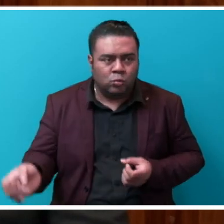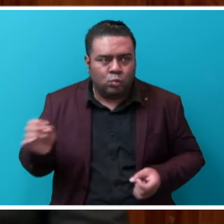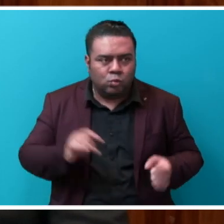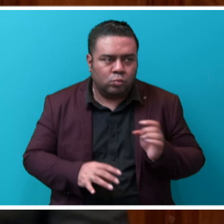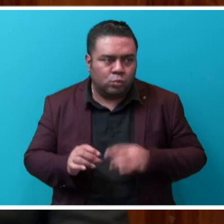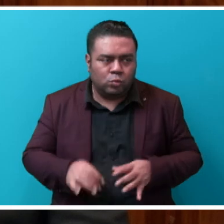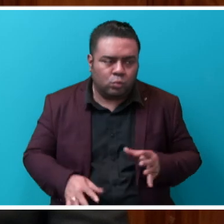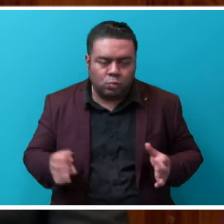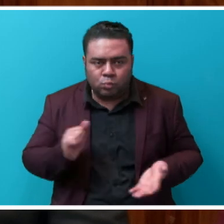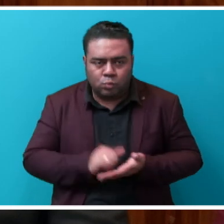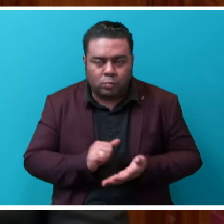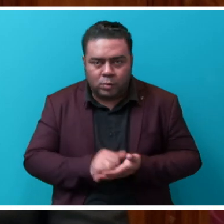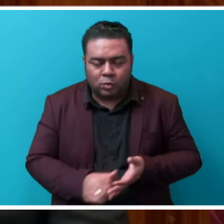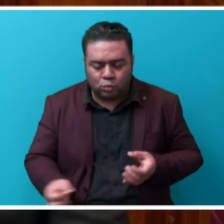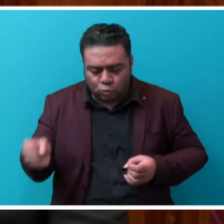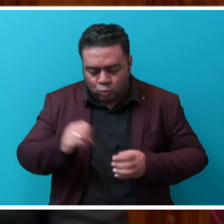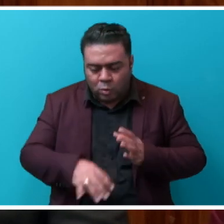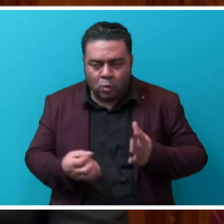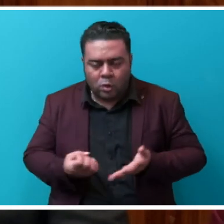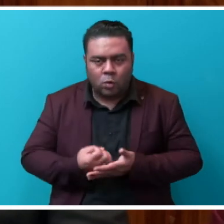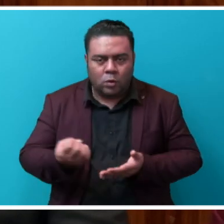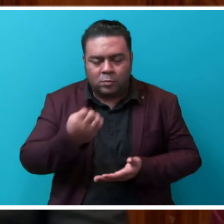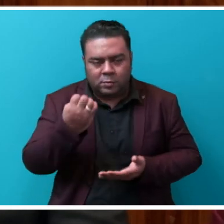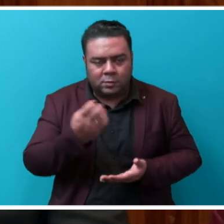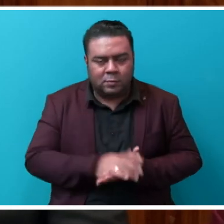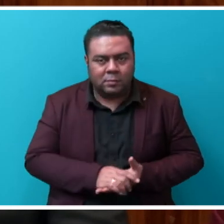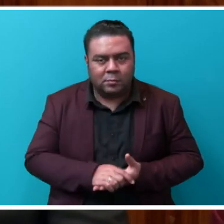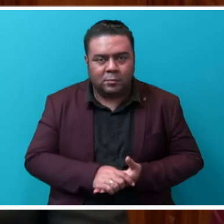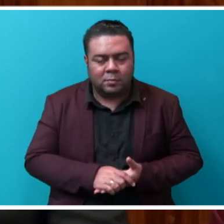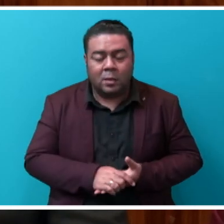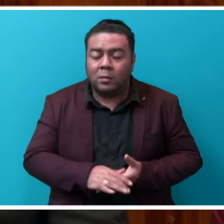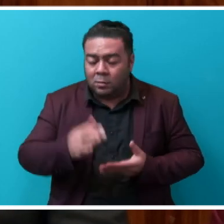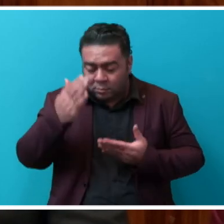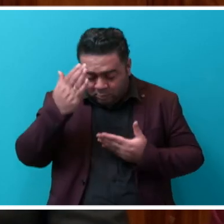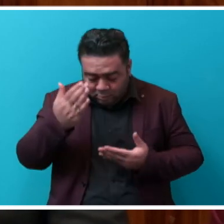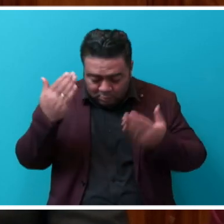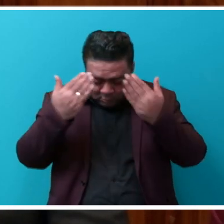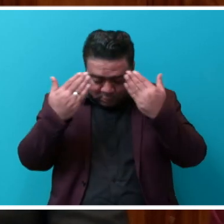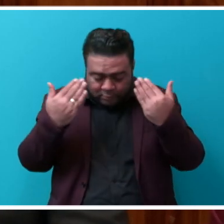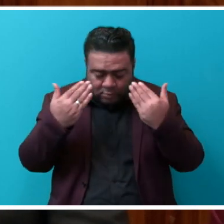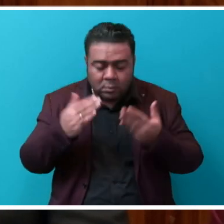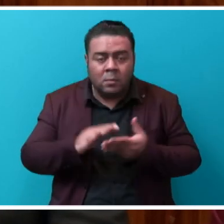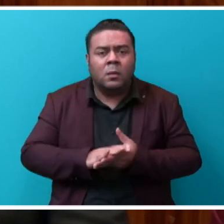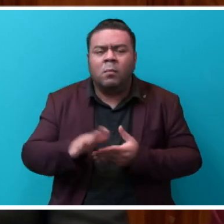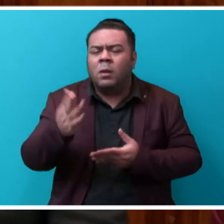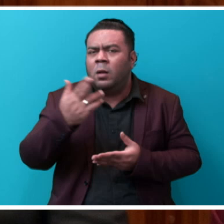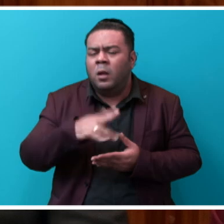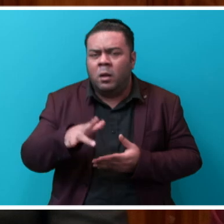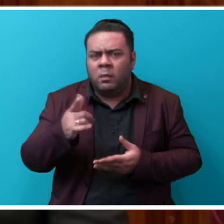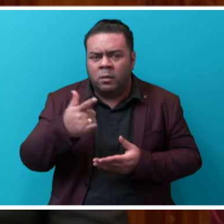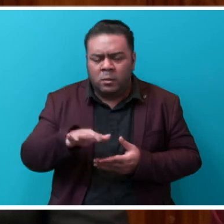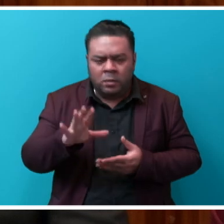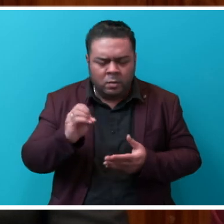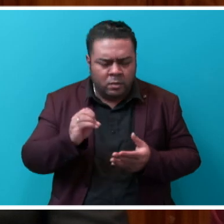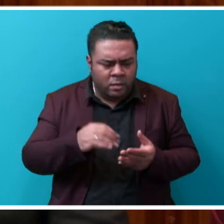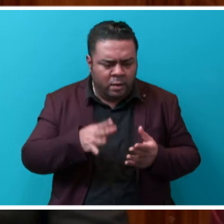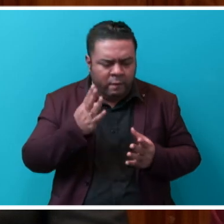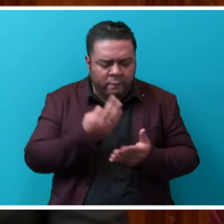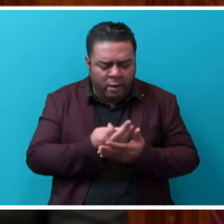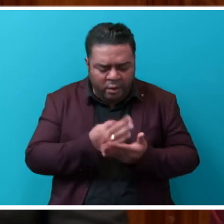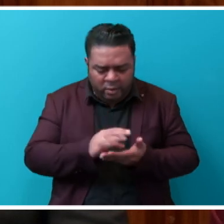meaningfully to our economy. Honourable Speaker, 7 key agencies and financial